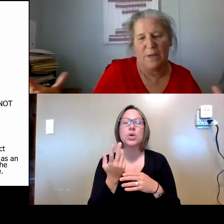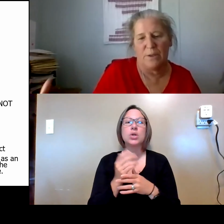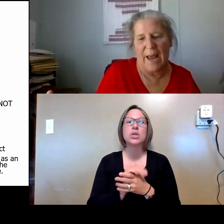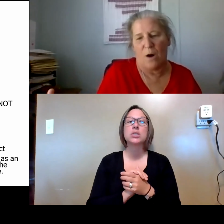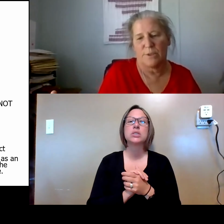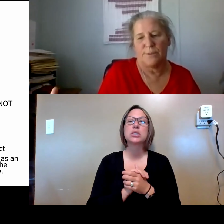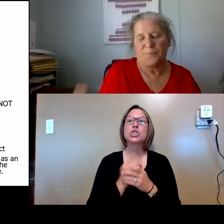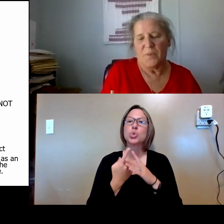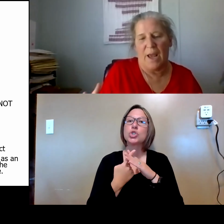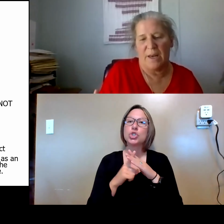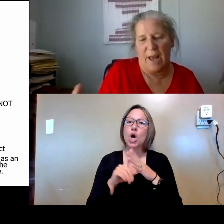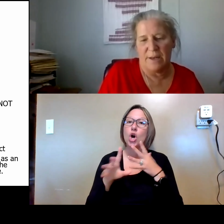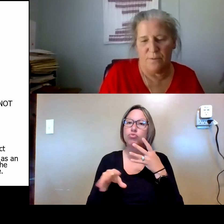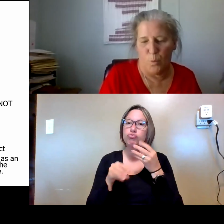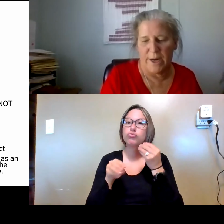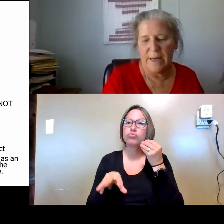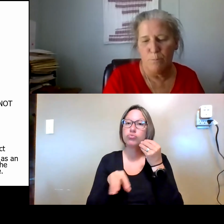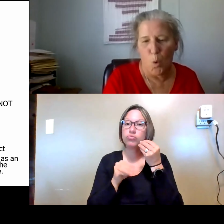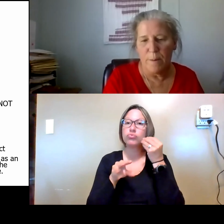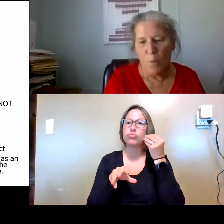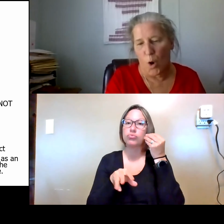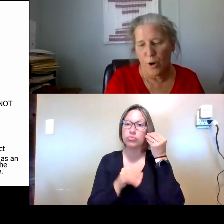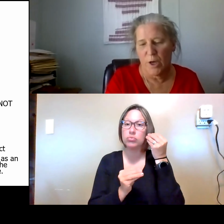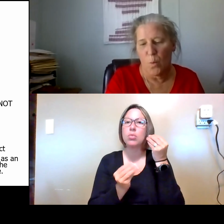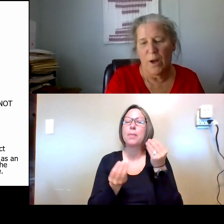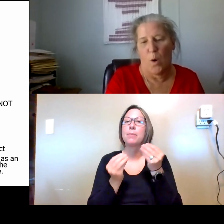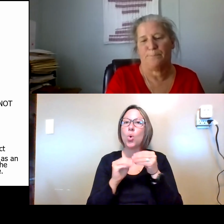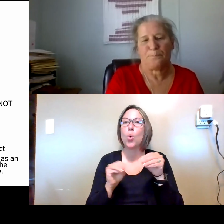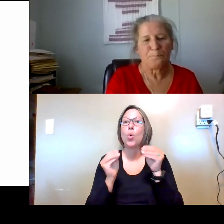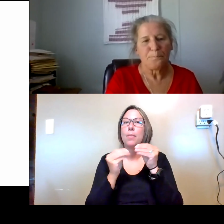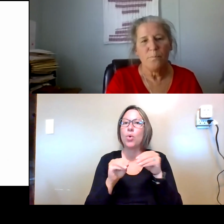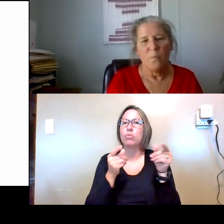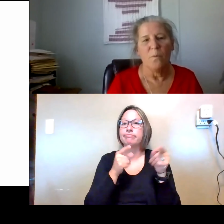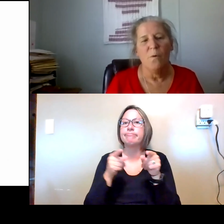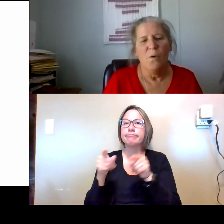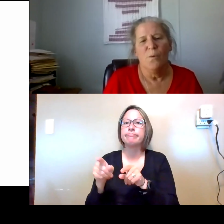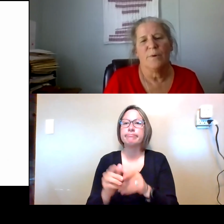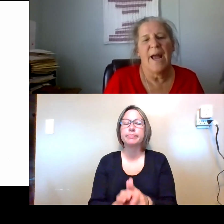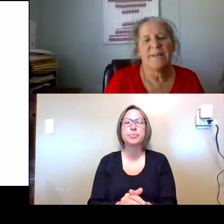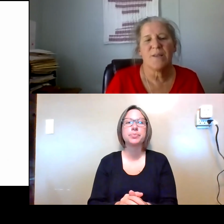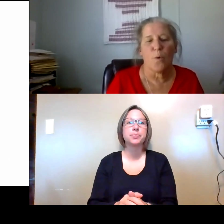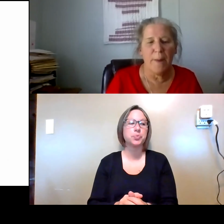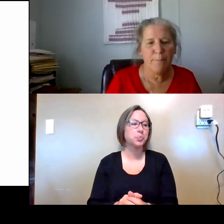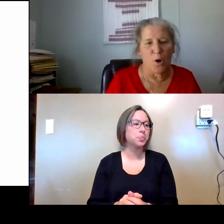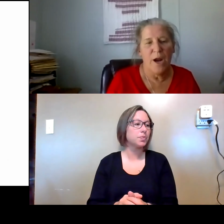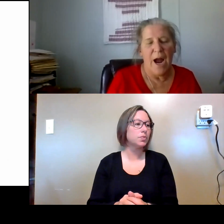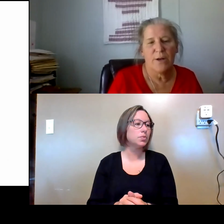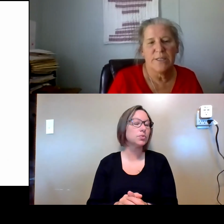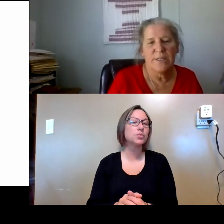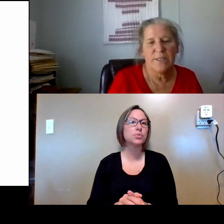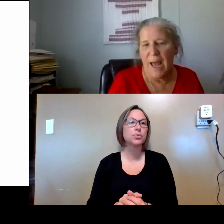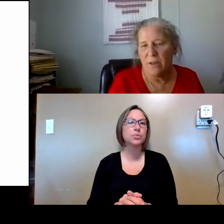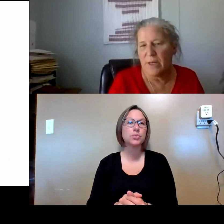to build out, and we're getting more and more going on. Okay, so remember,